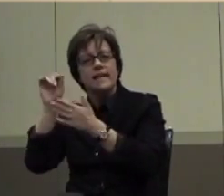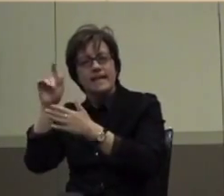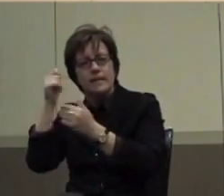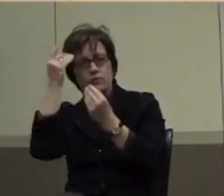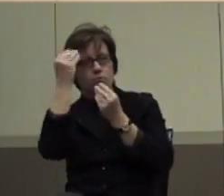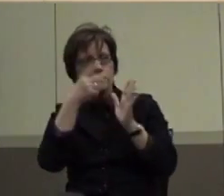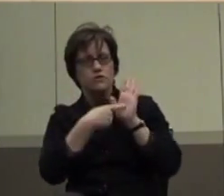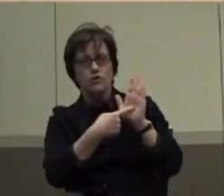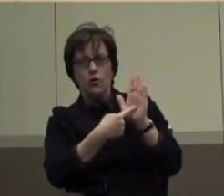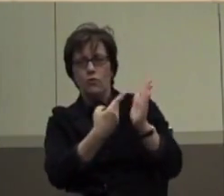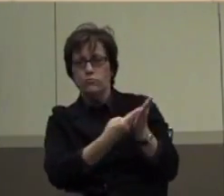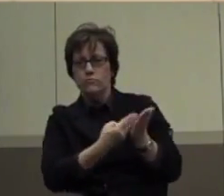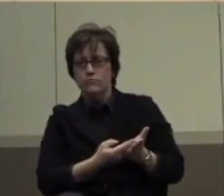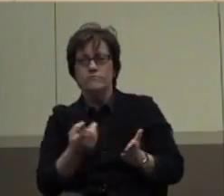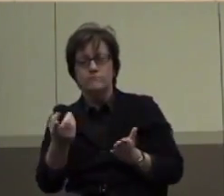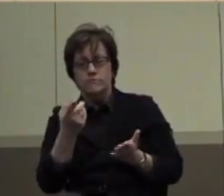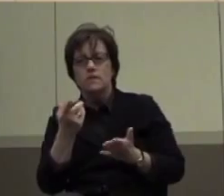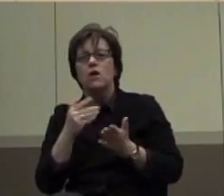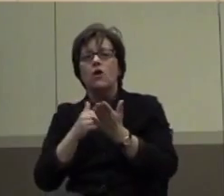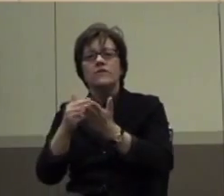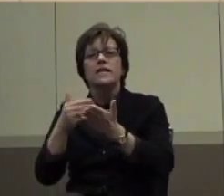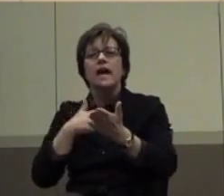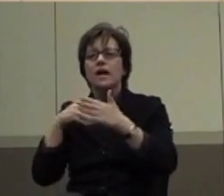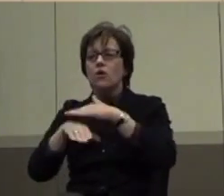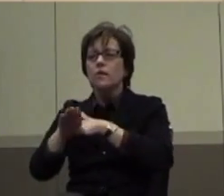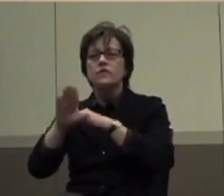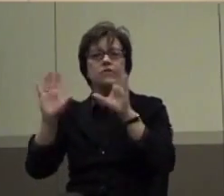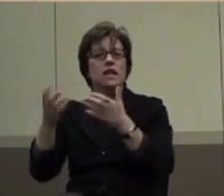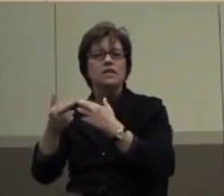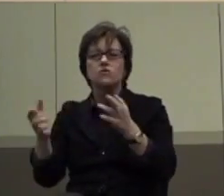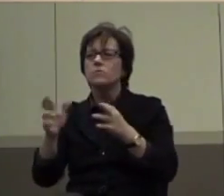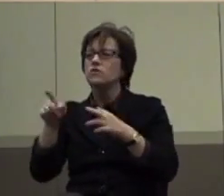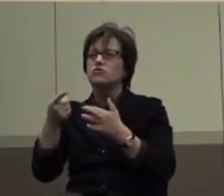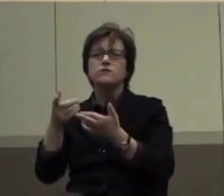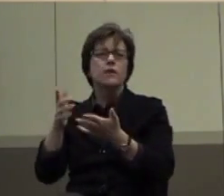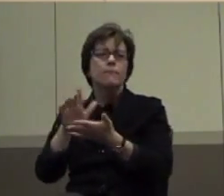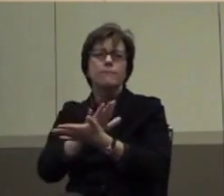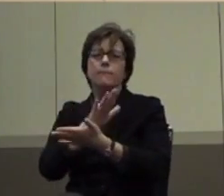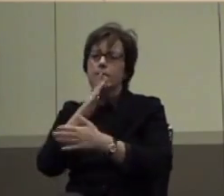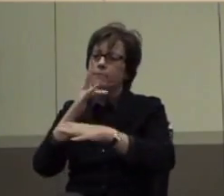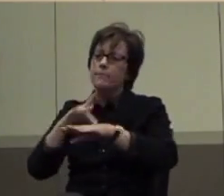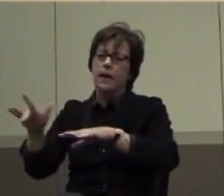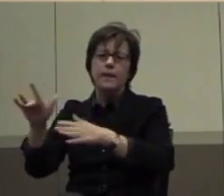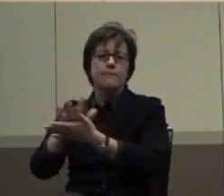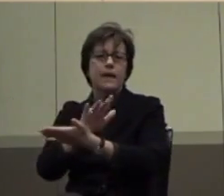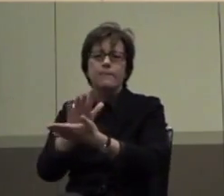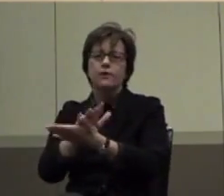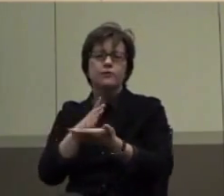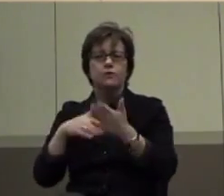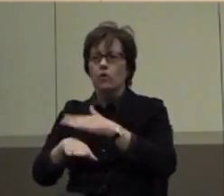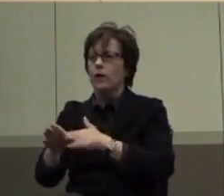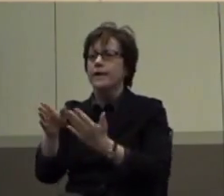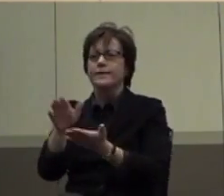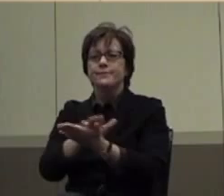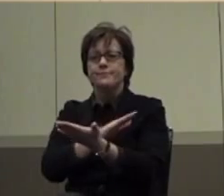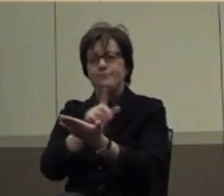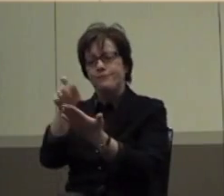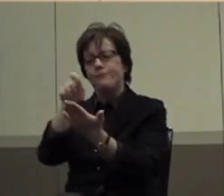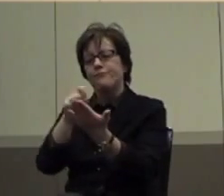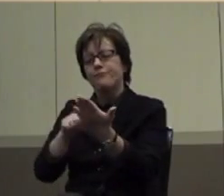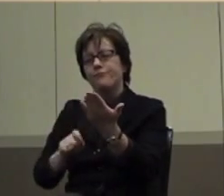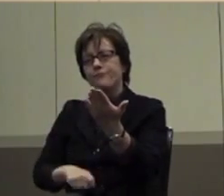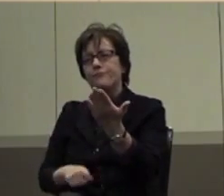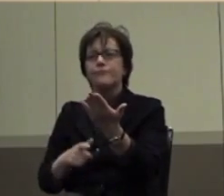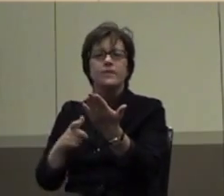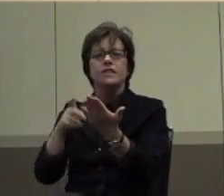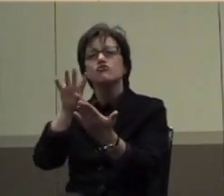by some of the data that I do, I oftentimes walk into a classroom with nothing more than a pad of graph paper. And I can start doing all kinds of boxes. So let's say I'm looking